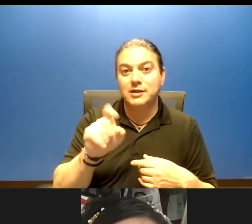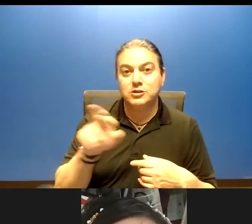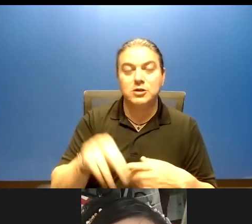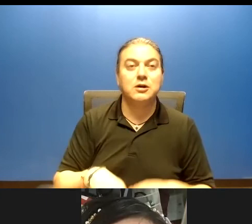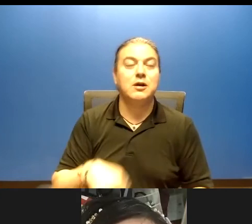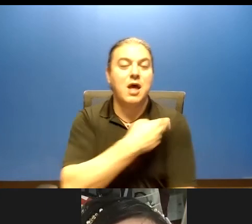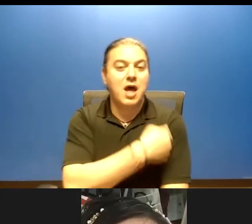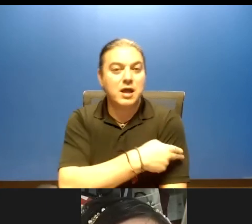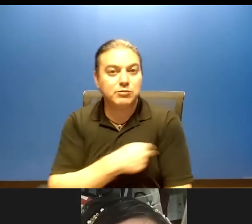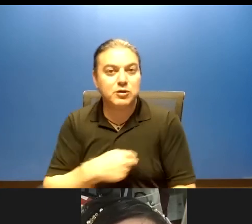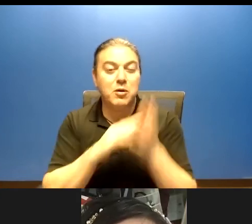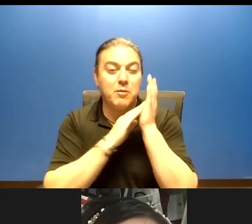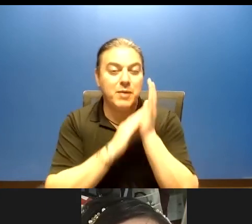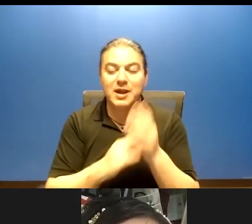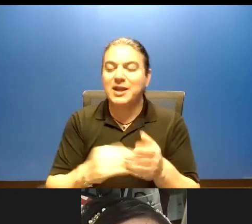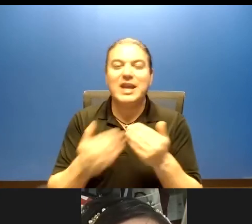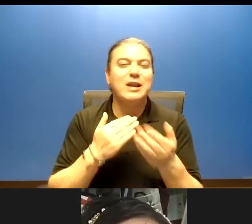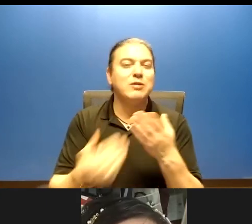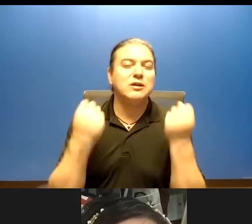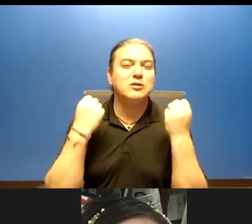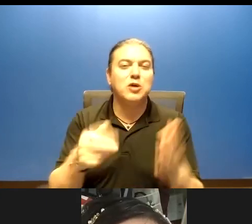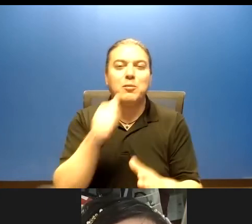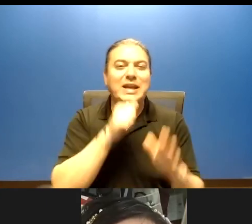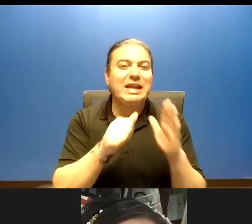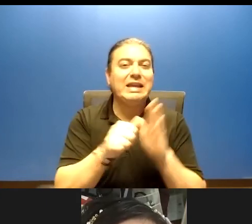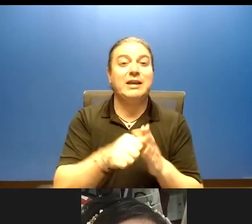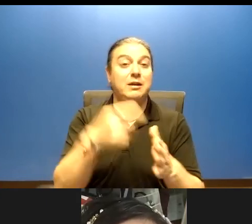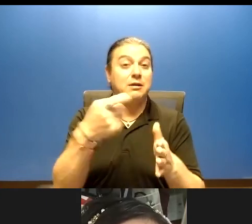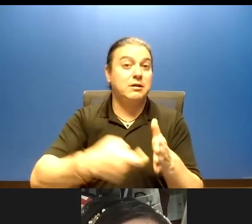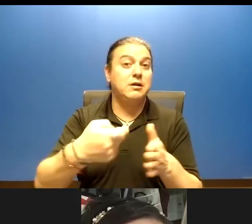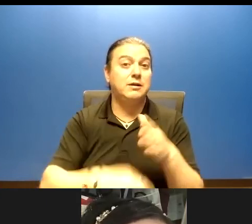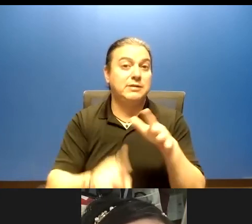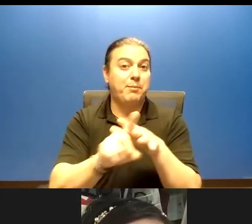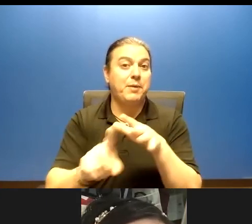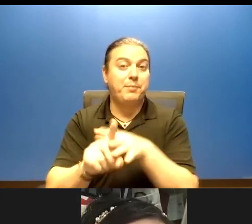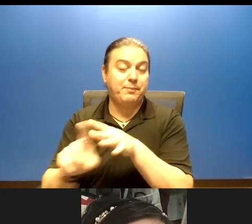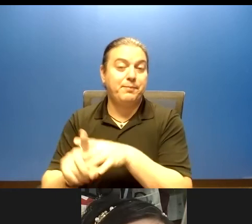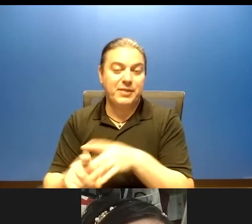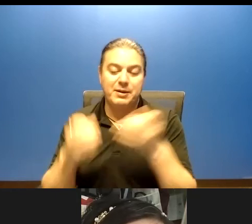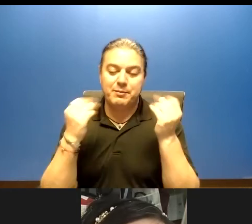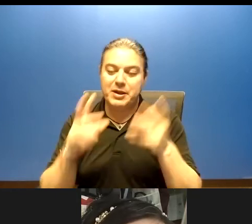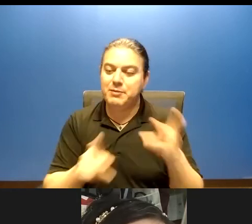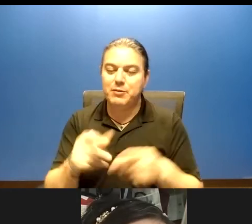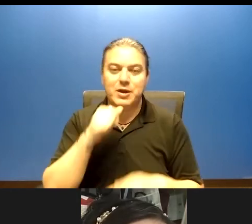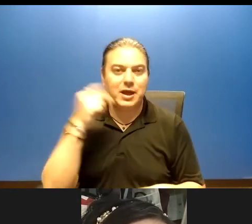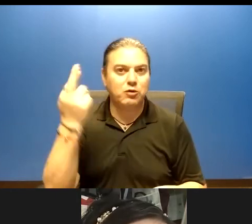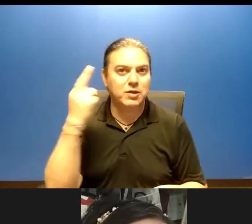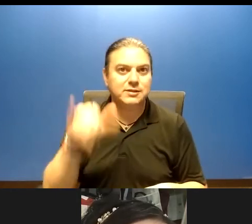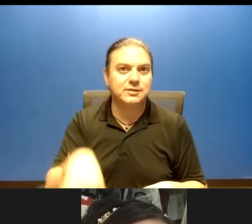many hidden costs that just pop up as well with chronic disease that I think a lot of people don't realize that we spend money